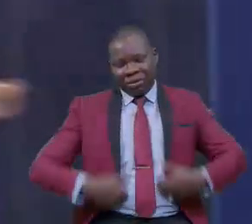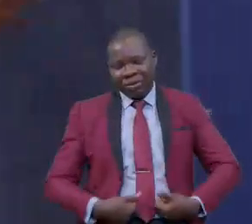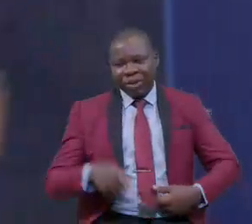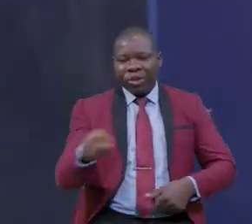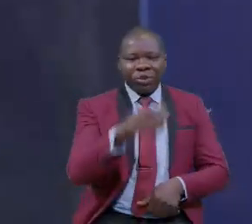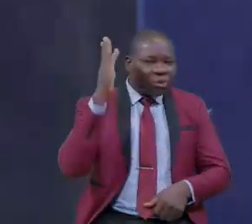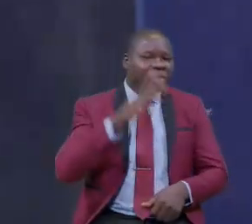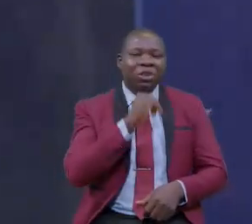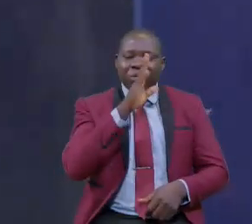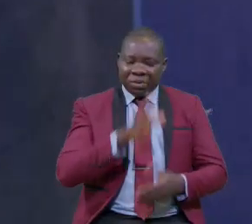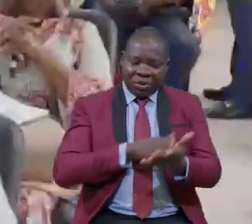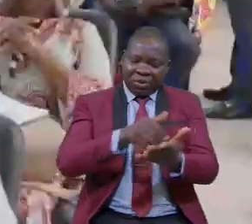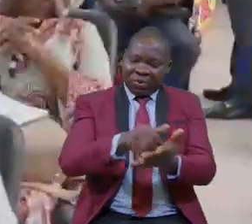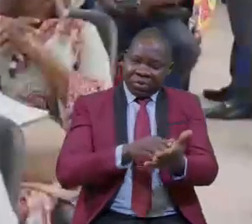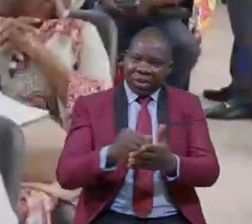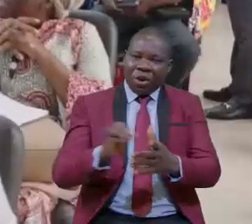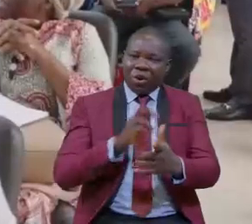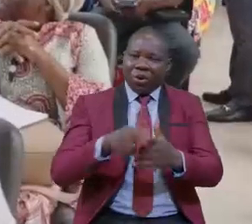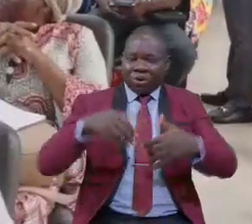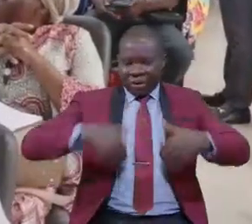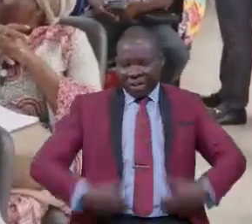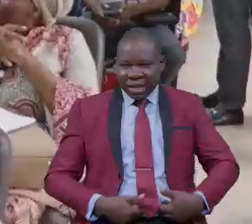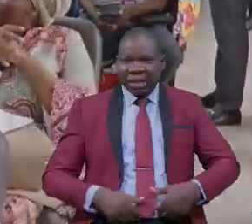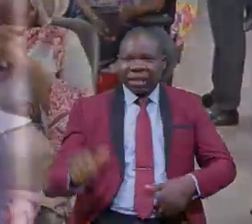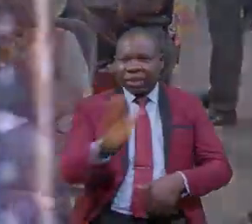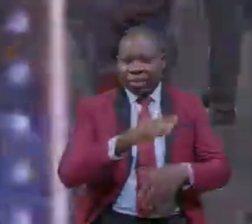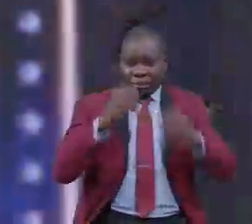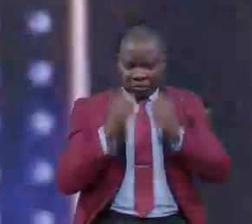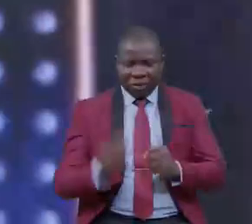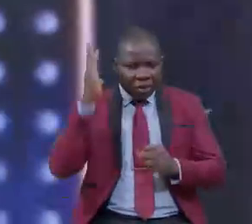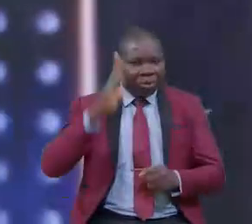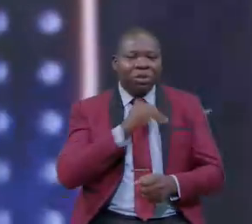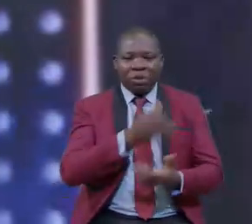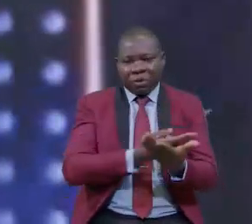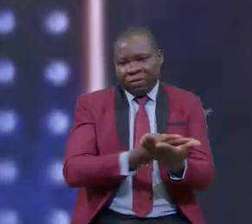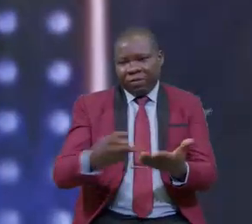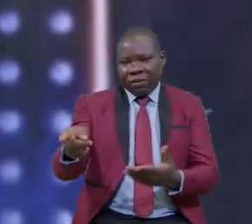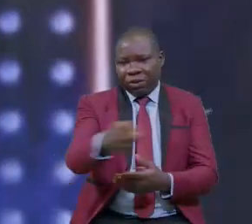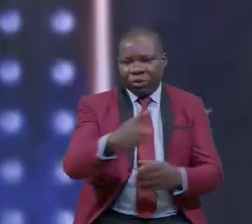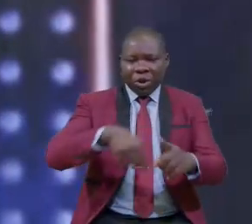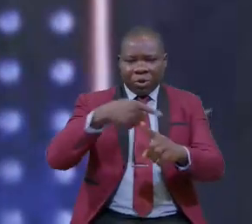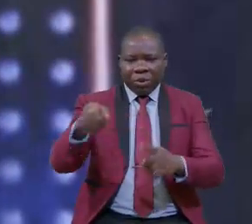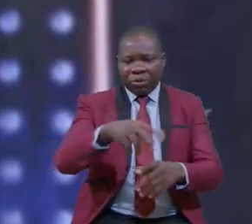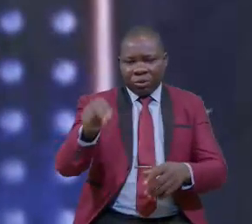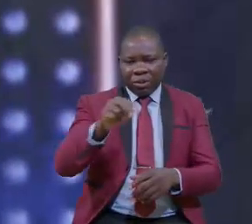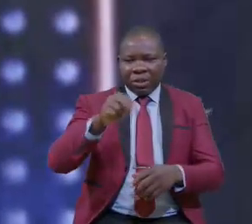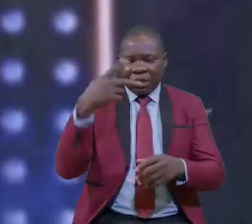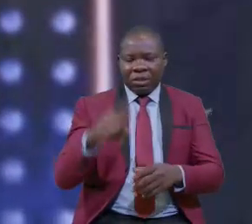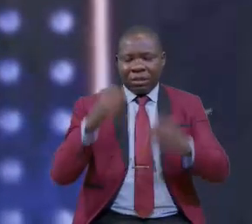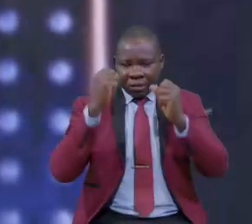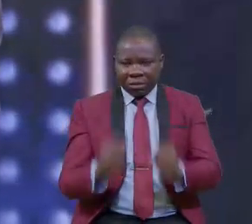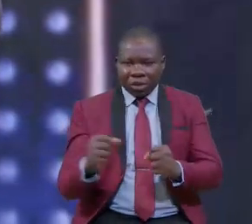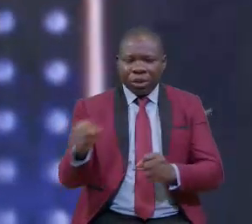fail you when you need the strength. Yeah. You will stand, you will walk. You will preach. You